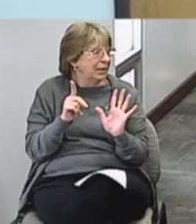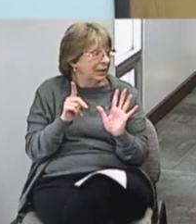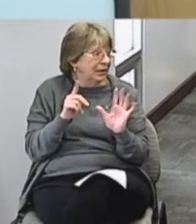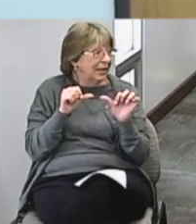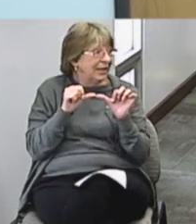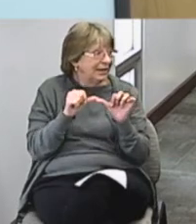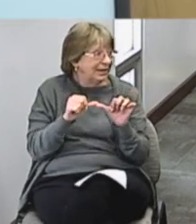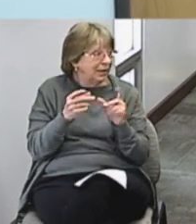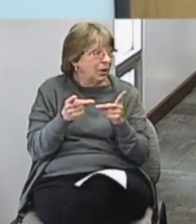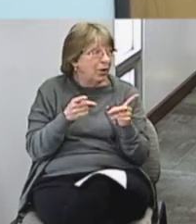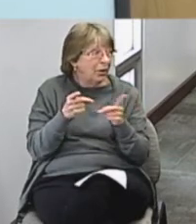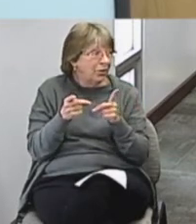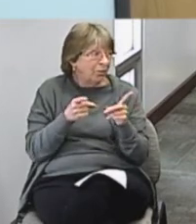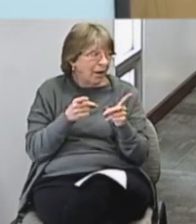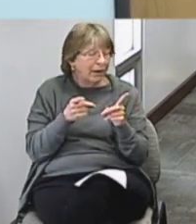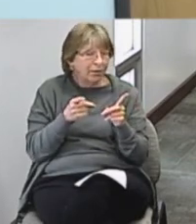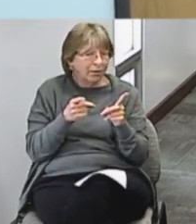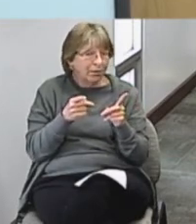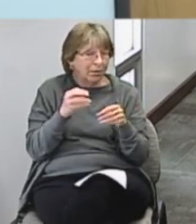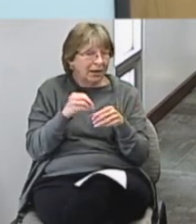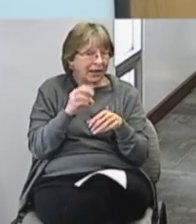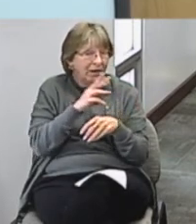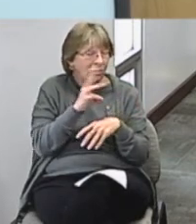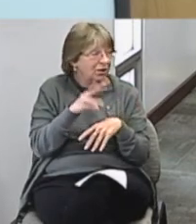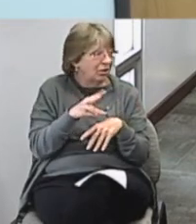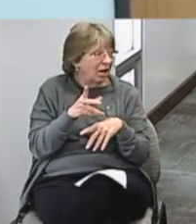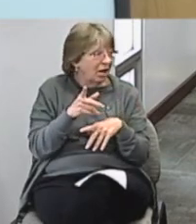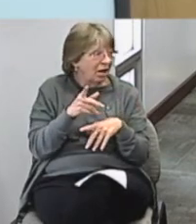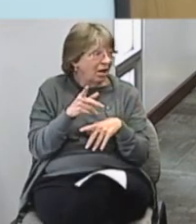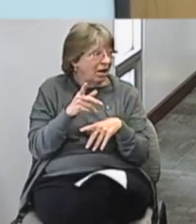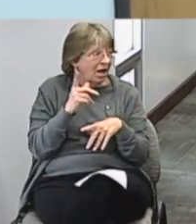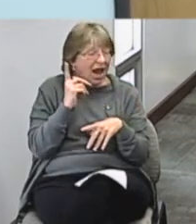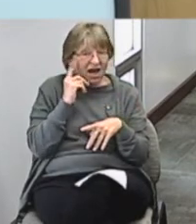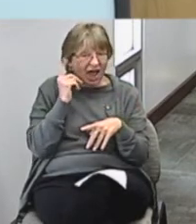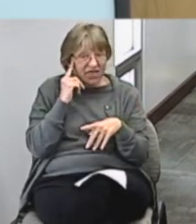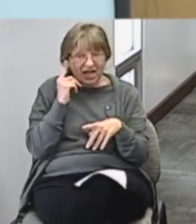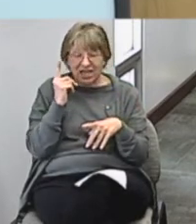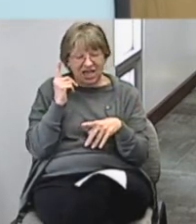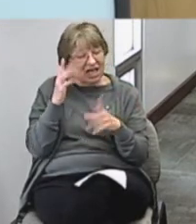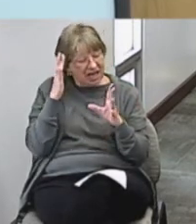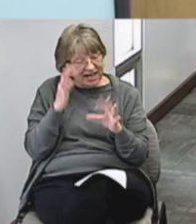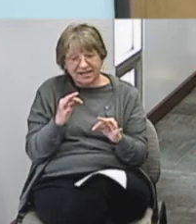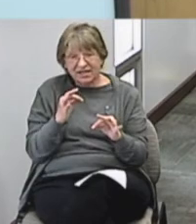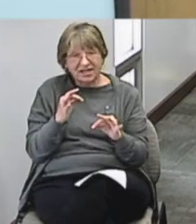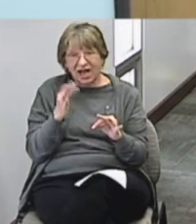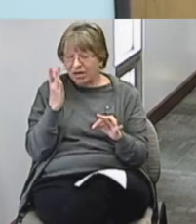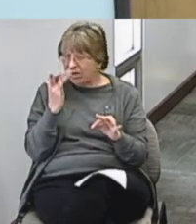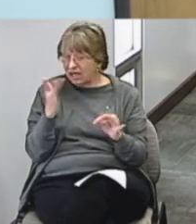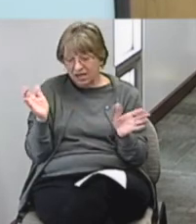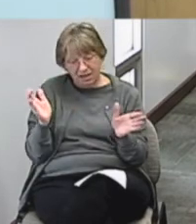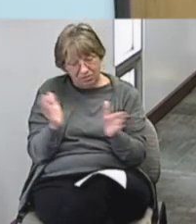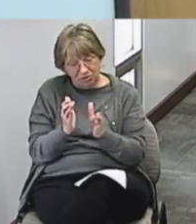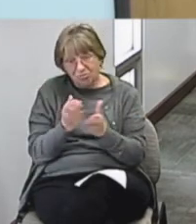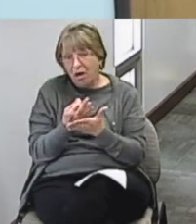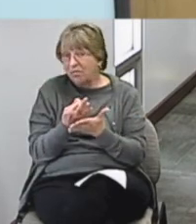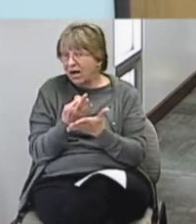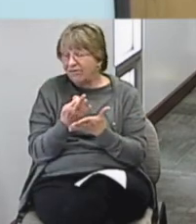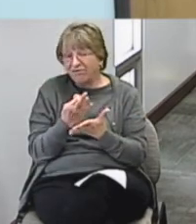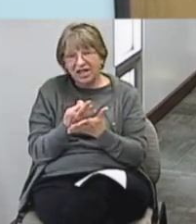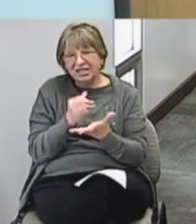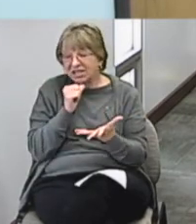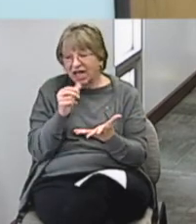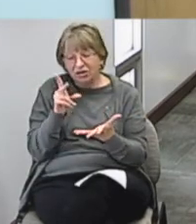one that has SAC, and I think he just chose because of the amount Yeah. not to do it. So More trouble than it's yeah. worth.